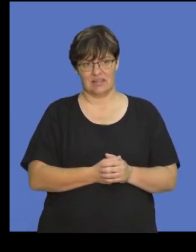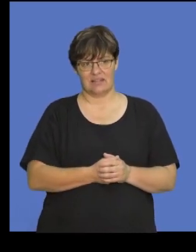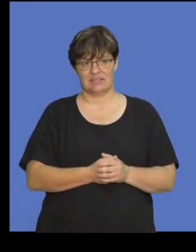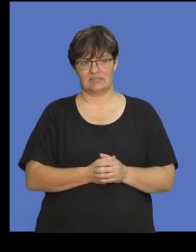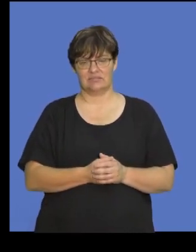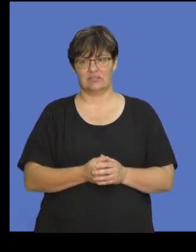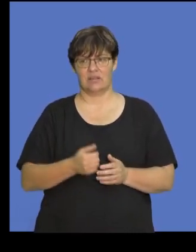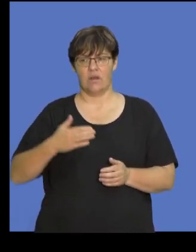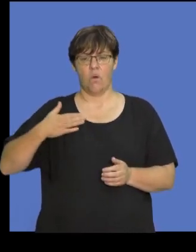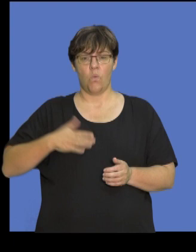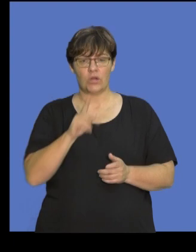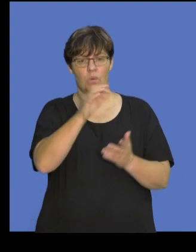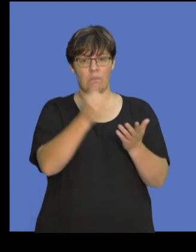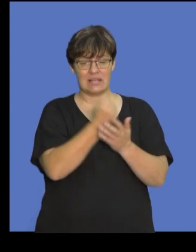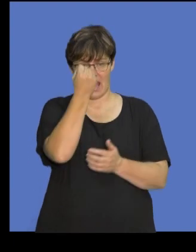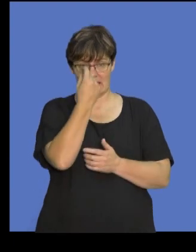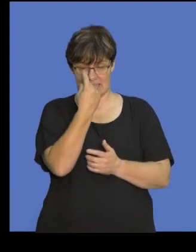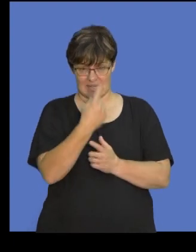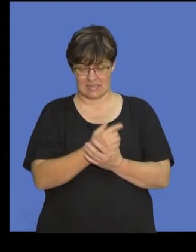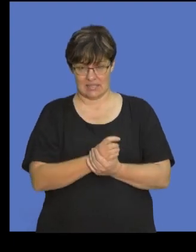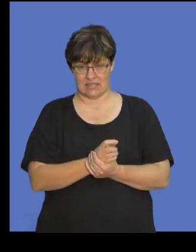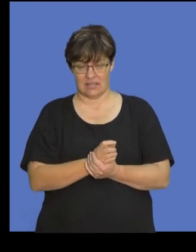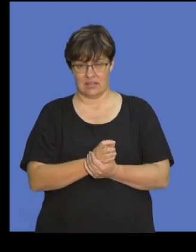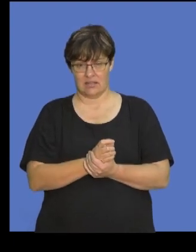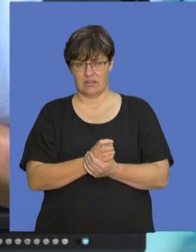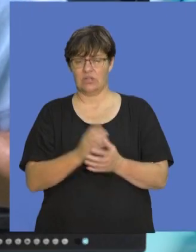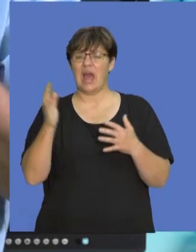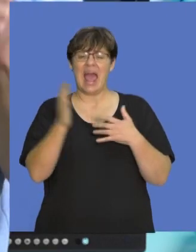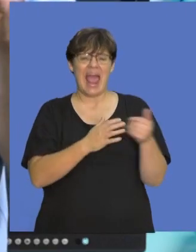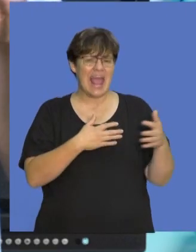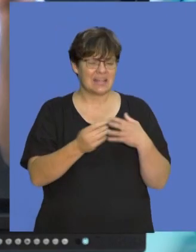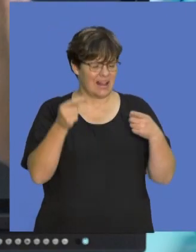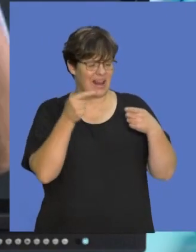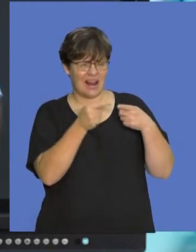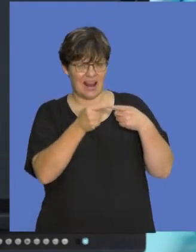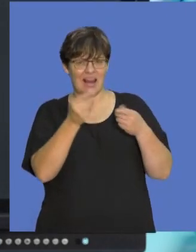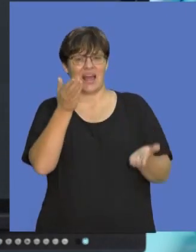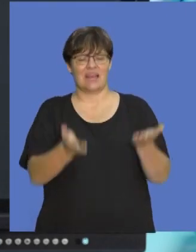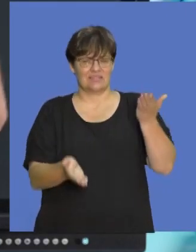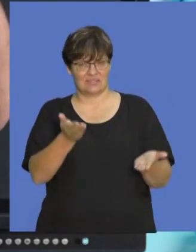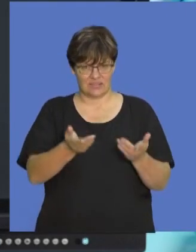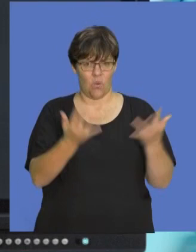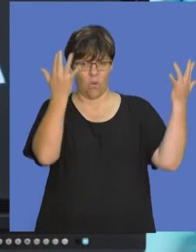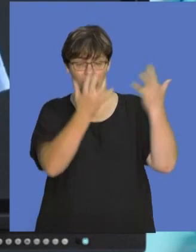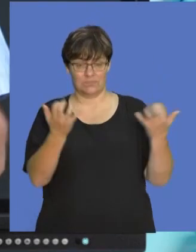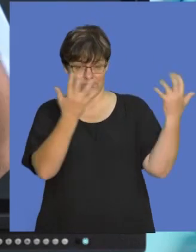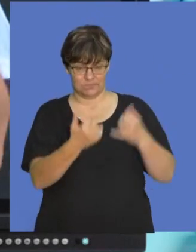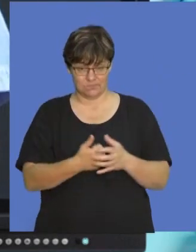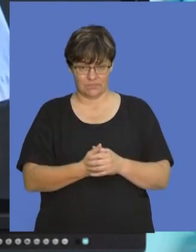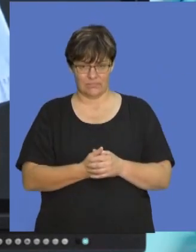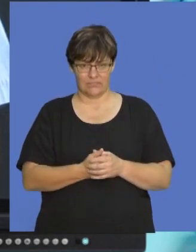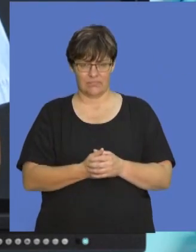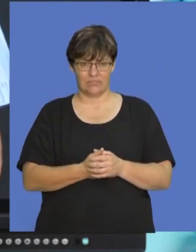often. And so what I want you to understand, in dealing with that particular equation or